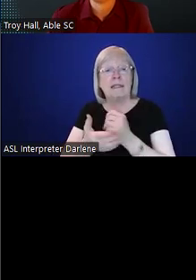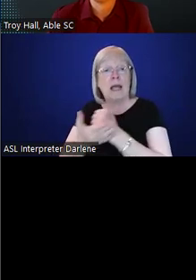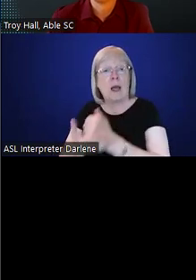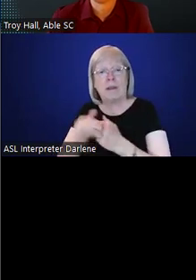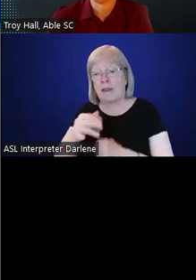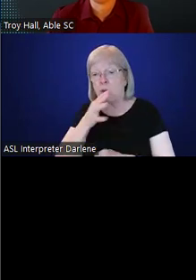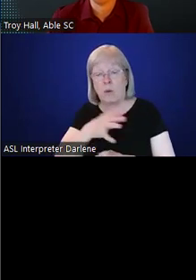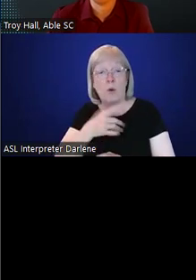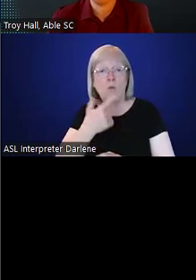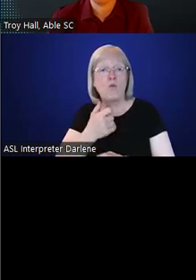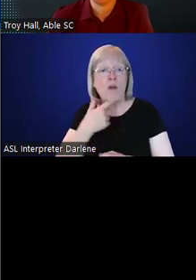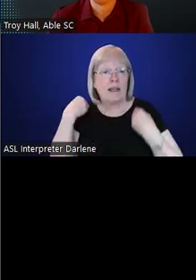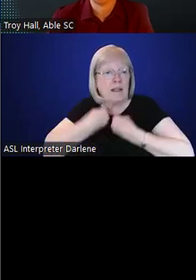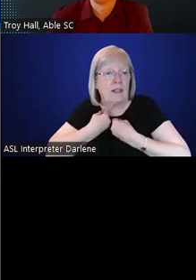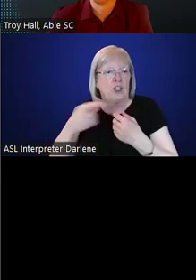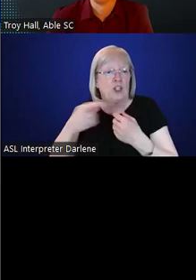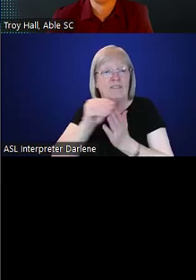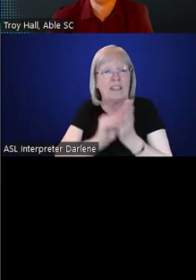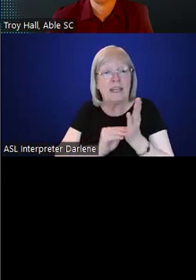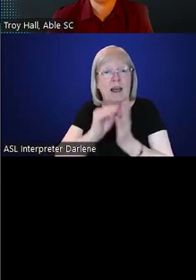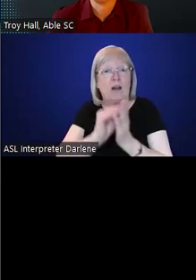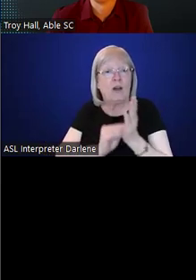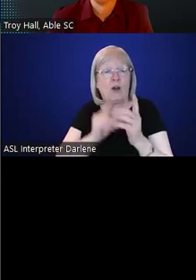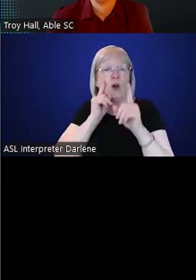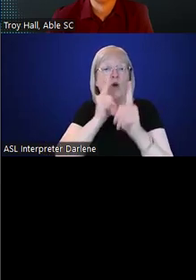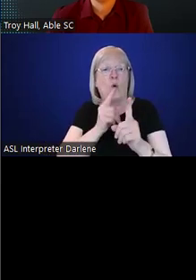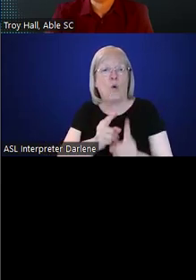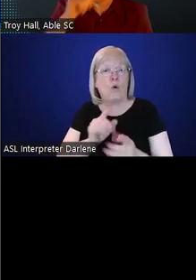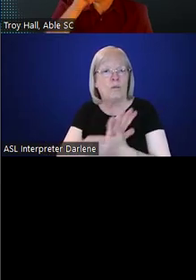is actually filling out a goal sheet in this one from one of our summer programs.